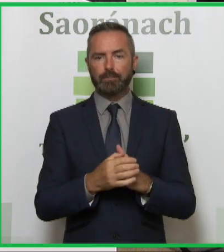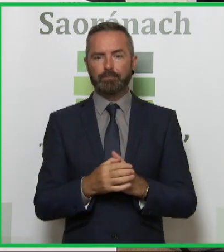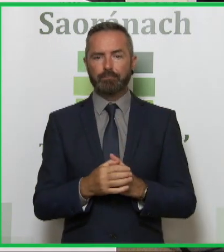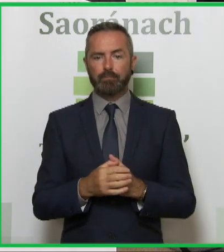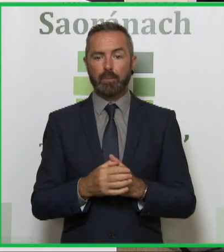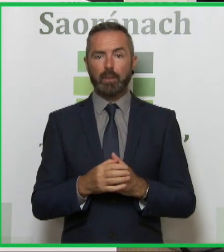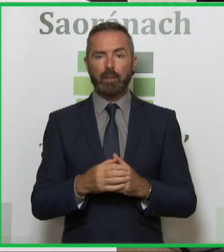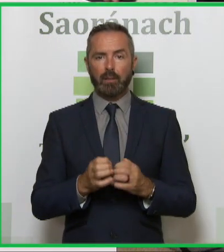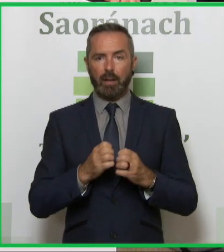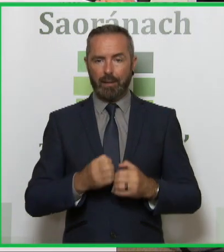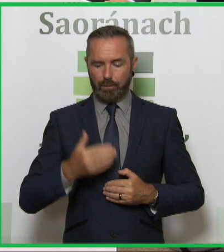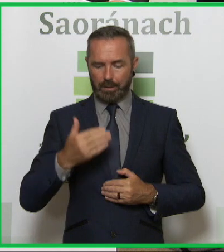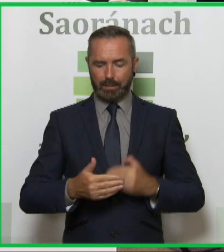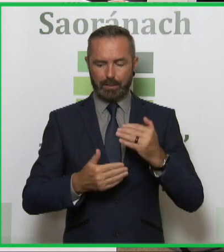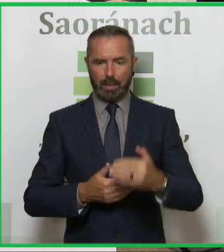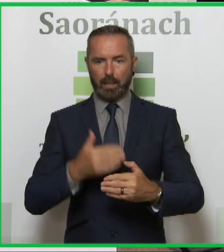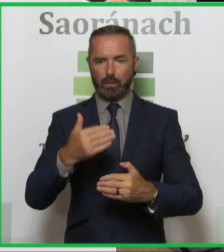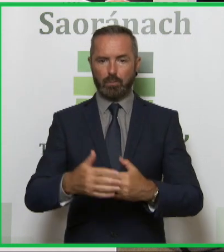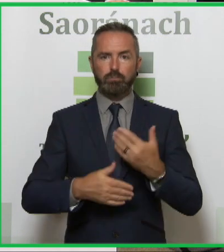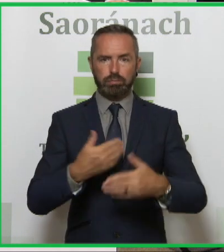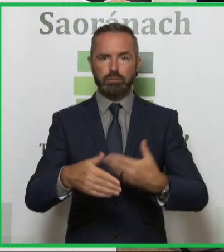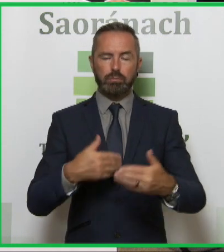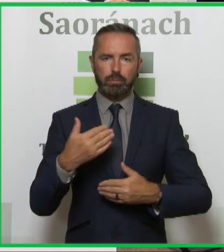stage of the process, of the policy process,